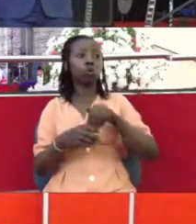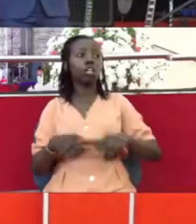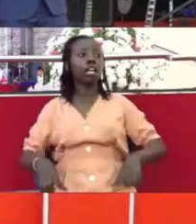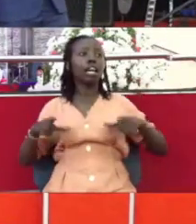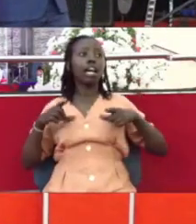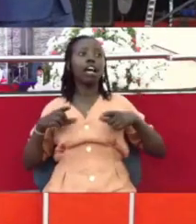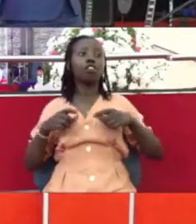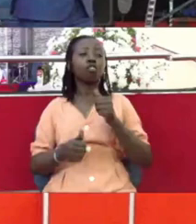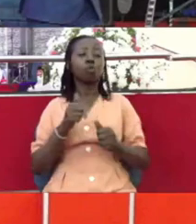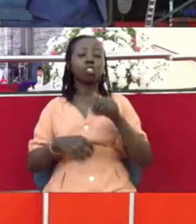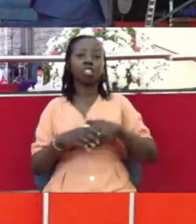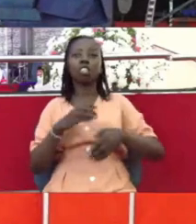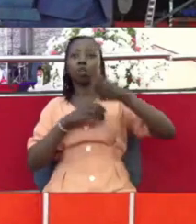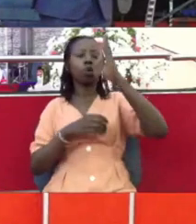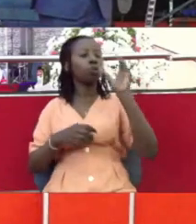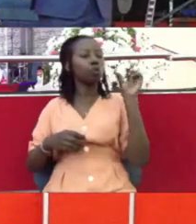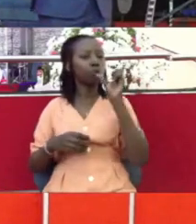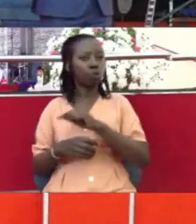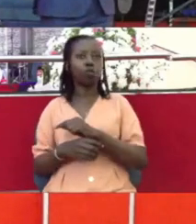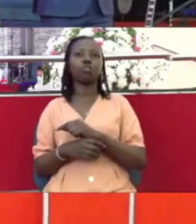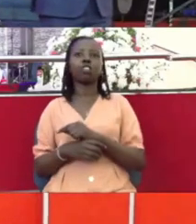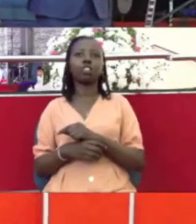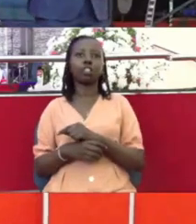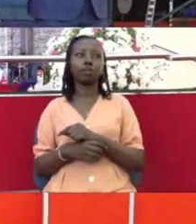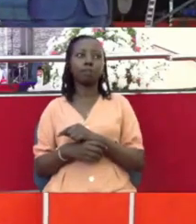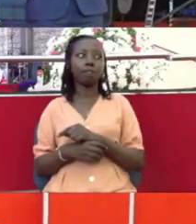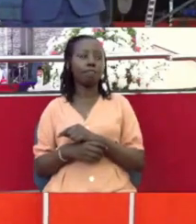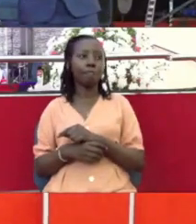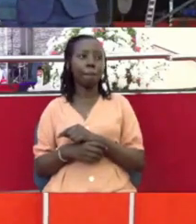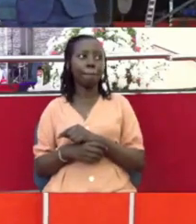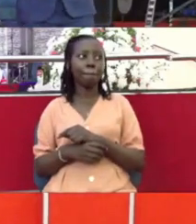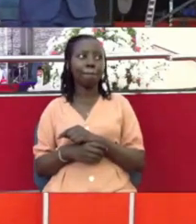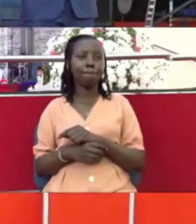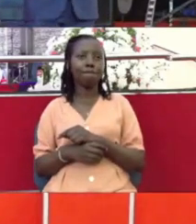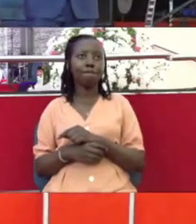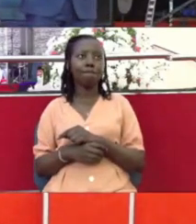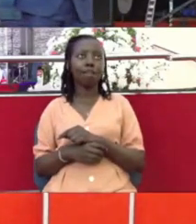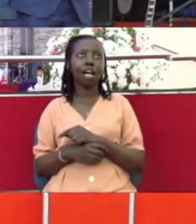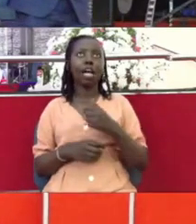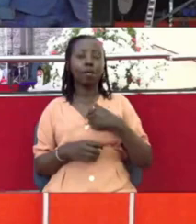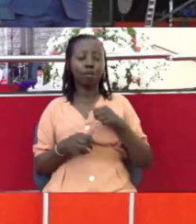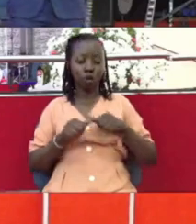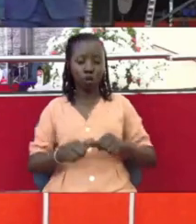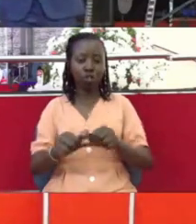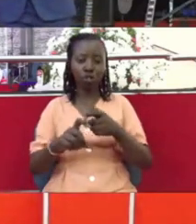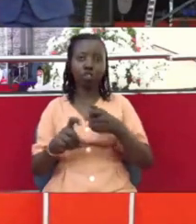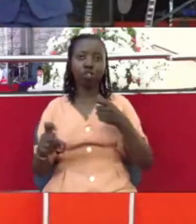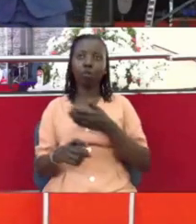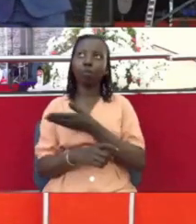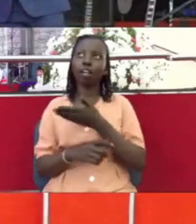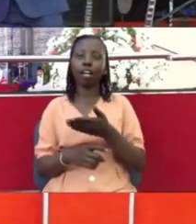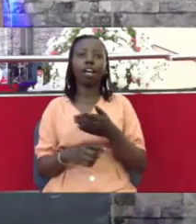to him. Ya kile Mungu anaweza fanya kwa maisha ambayo imejiachilia kwake. And I'm picking it now from there. Na nitaendelea kutoka pale.